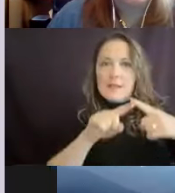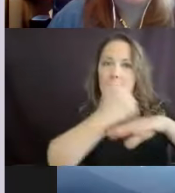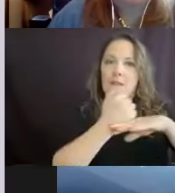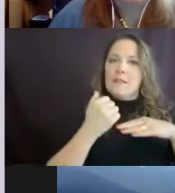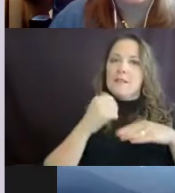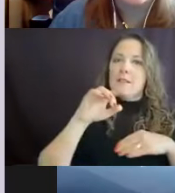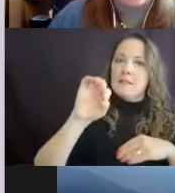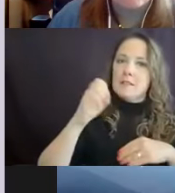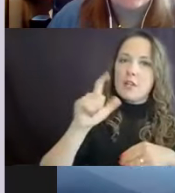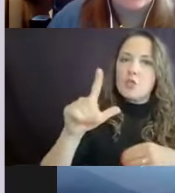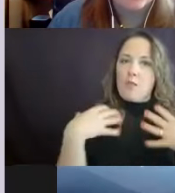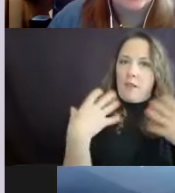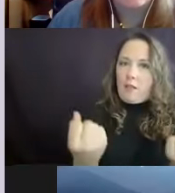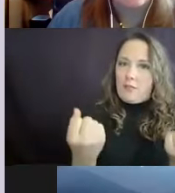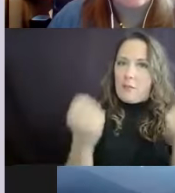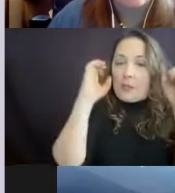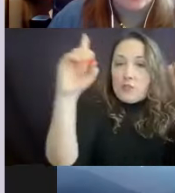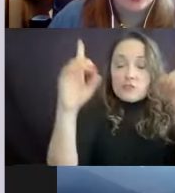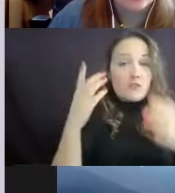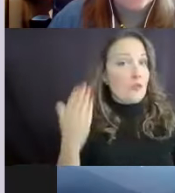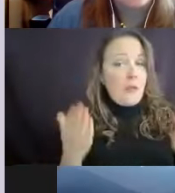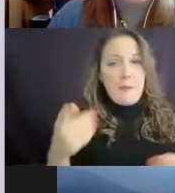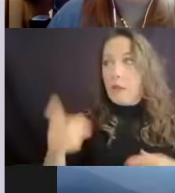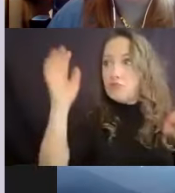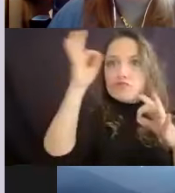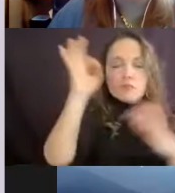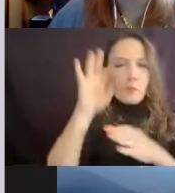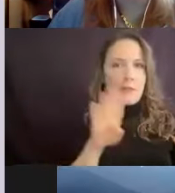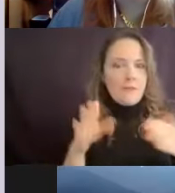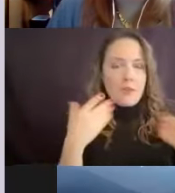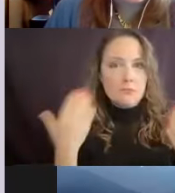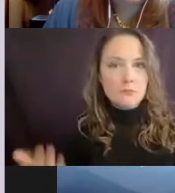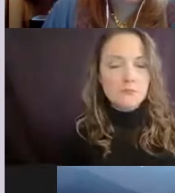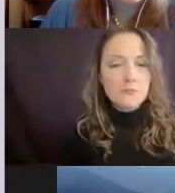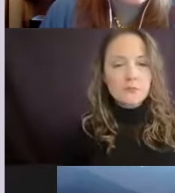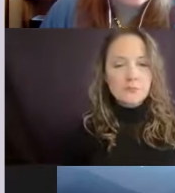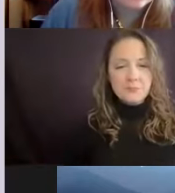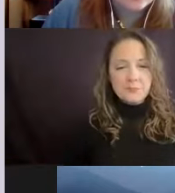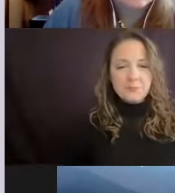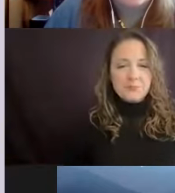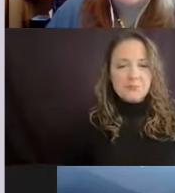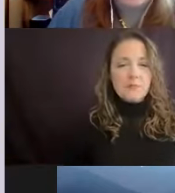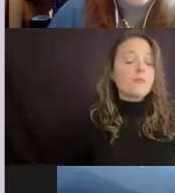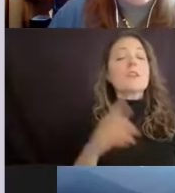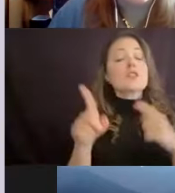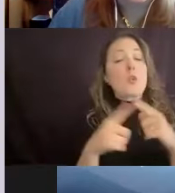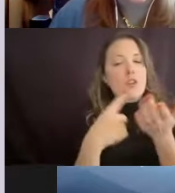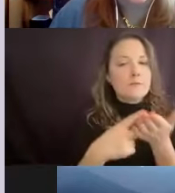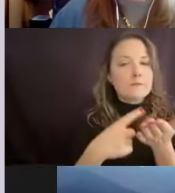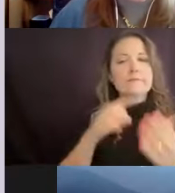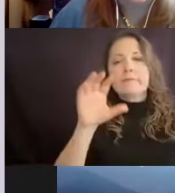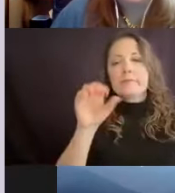education. So they might not know what these behaviors are. So when you're talking about consent, when you're talking